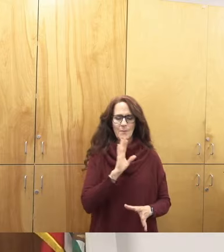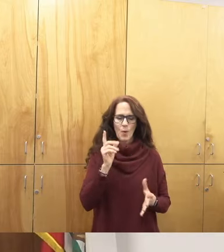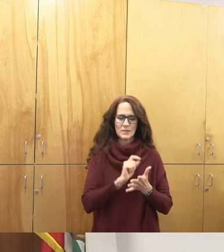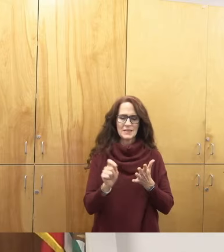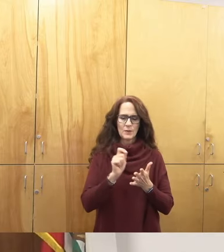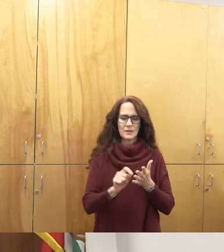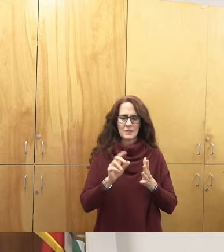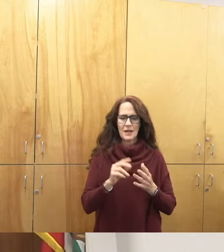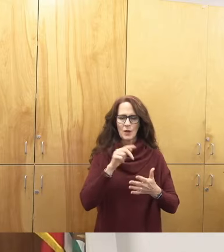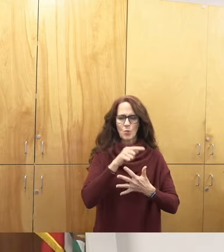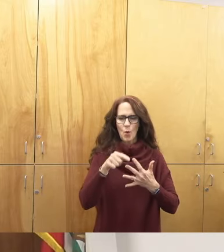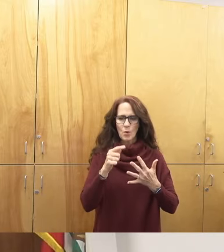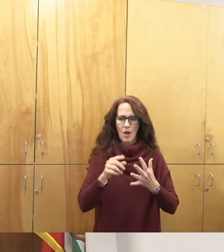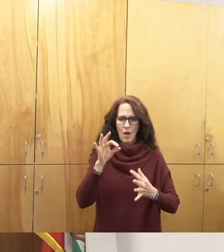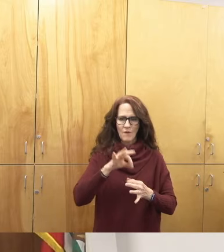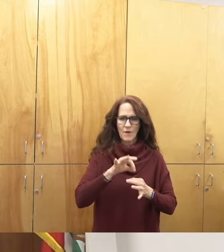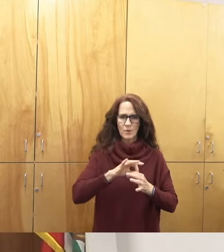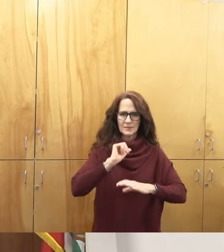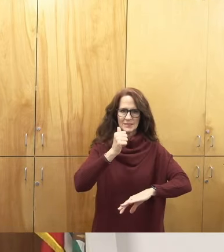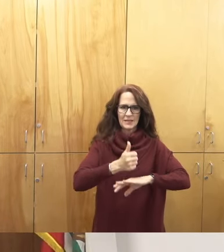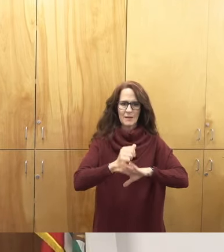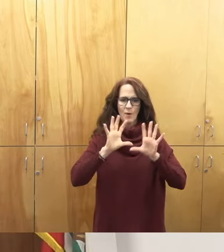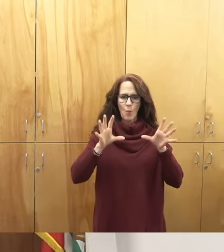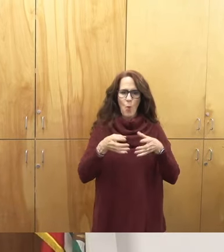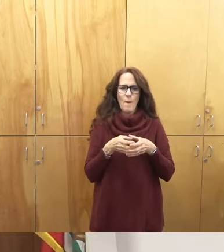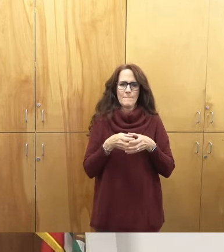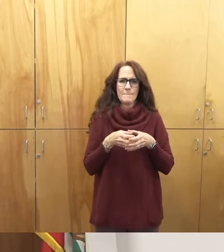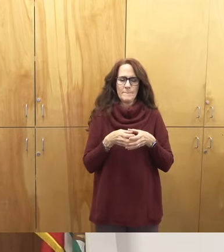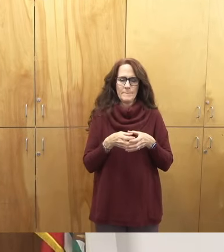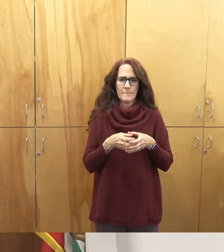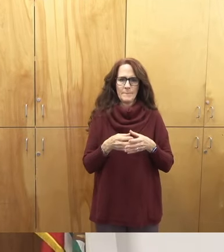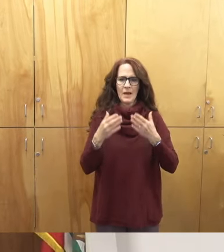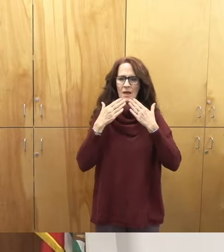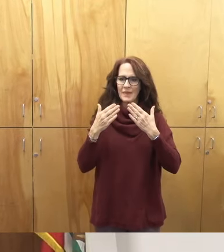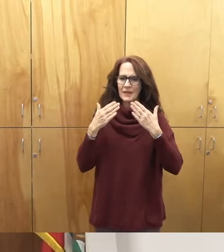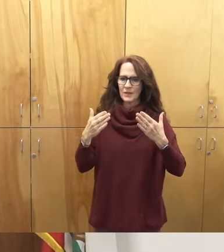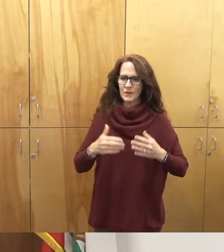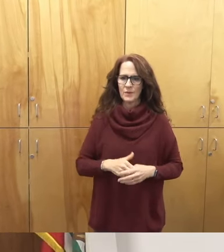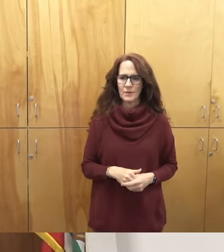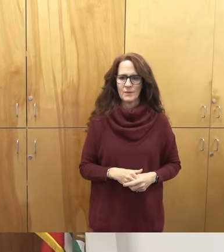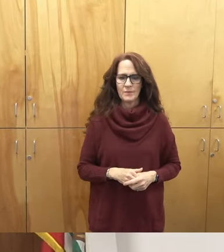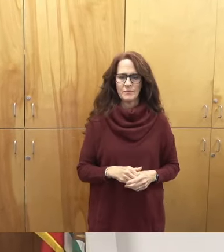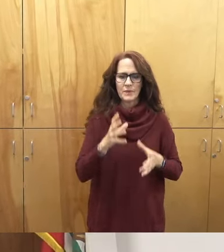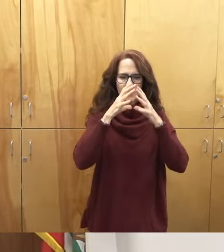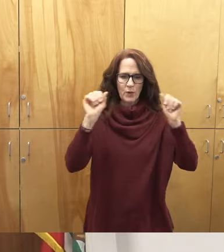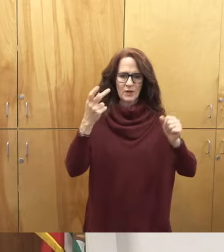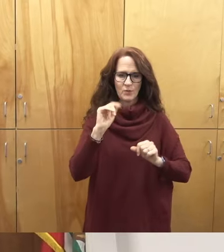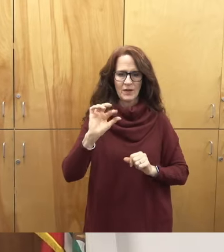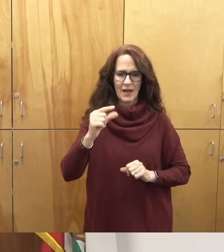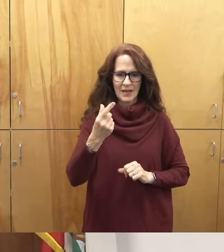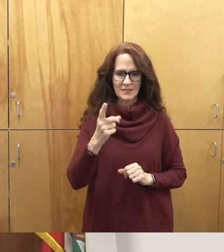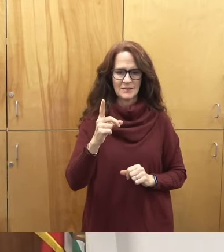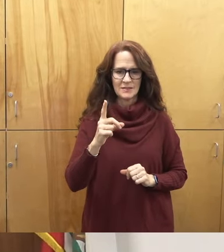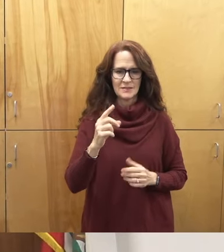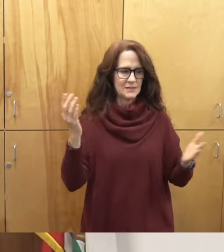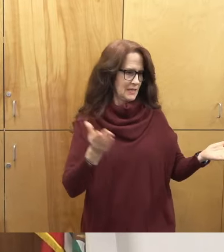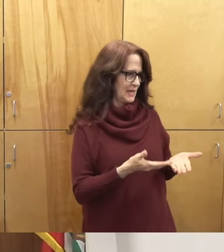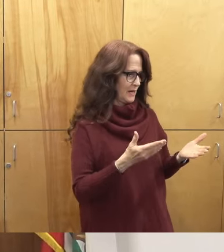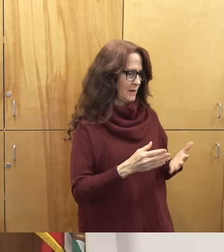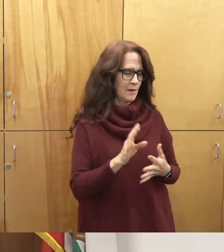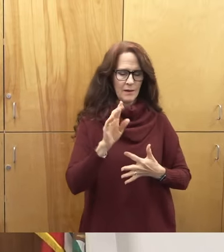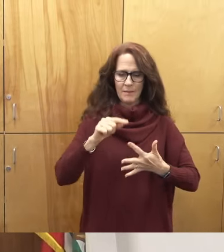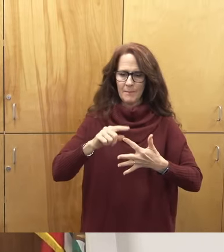and establish a quorum. Thank you. President Craighead? Here. Member